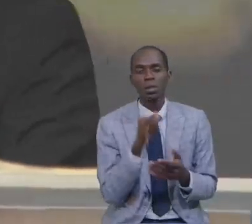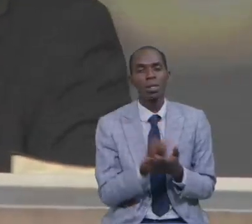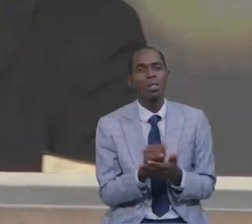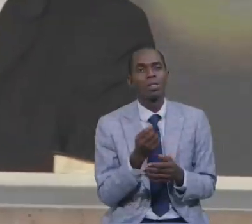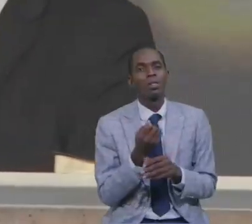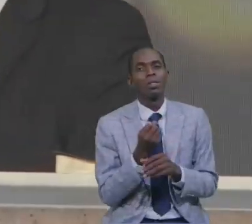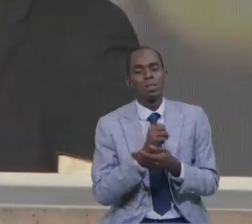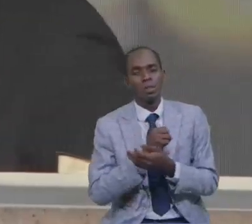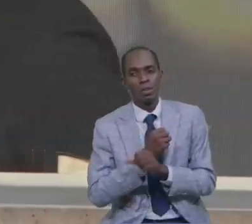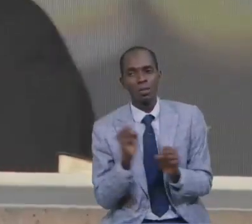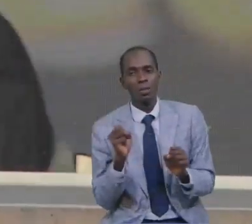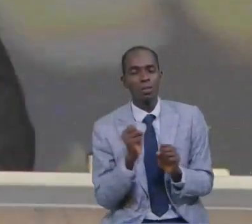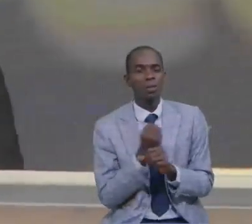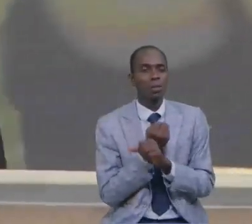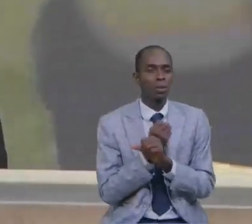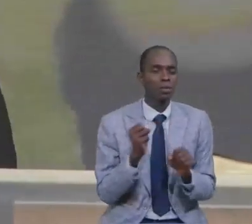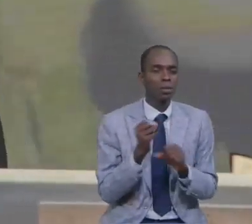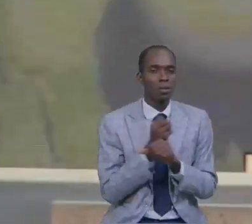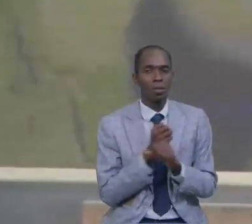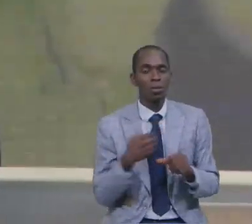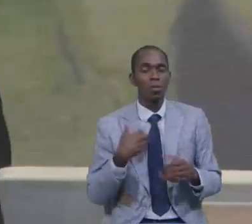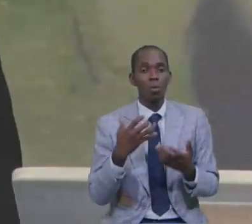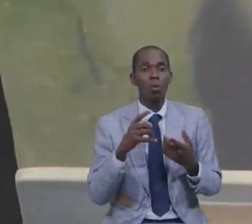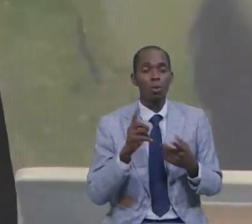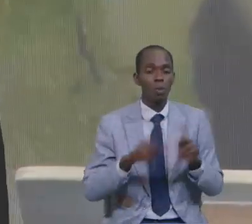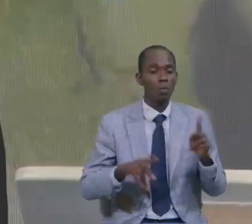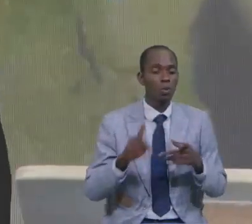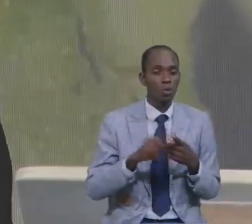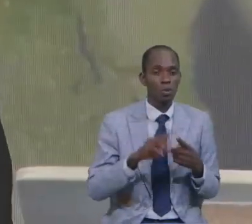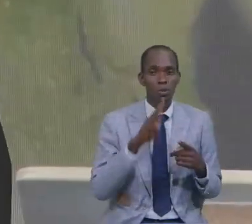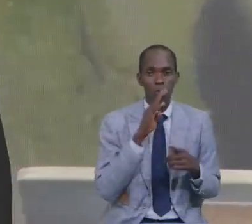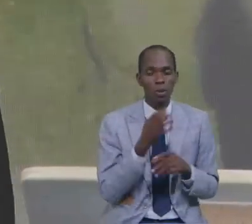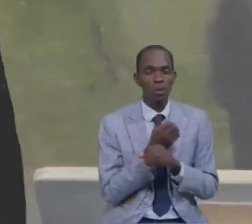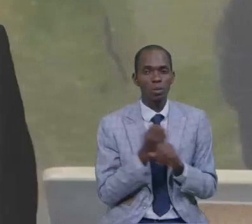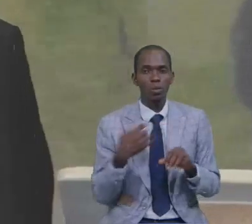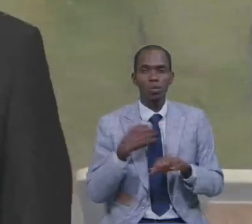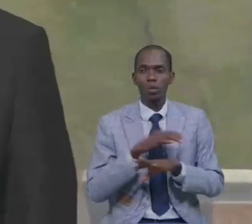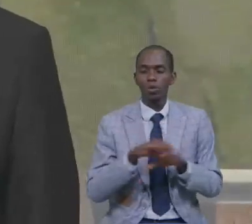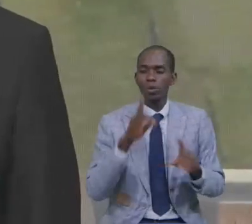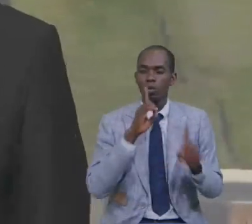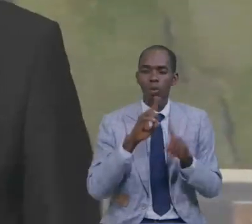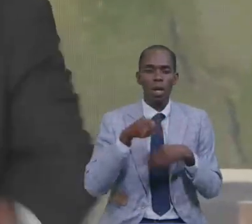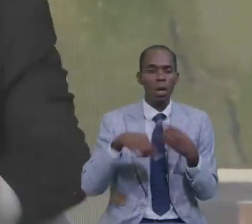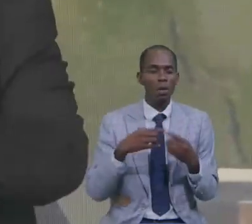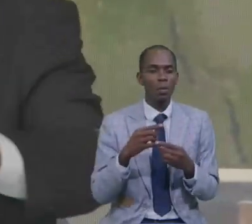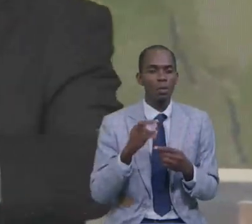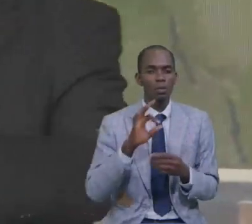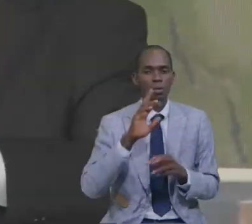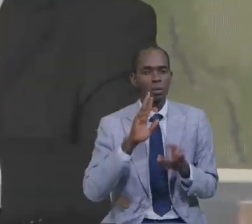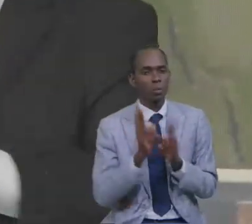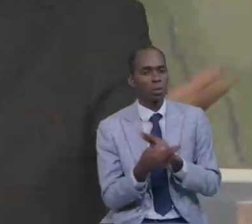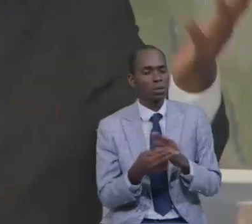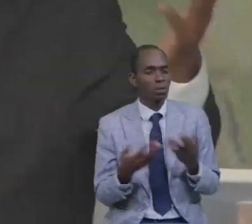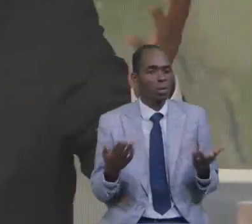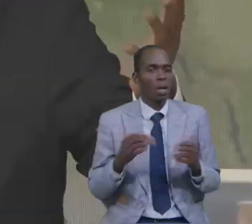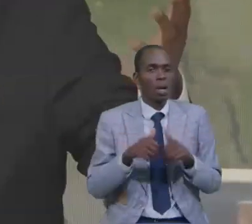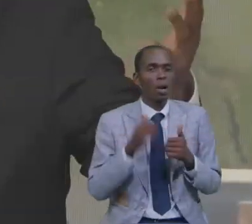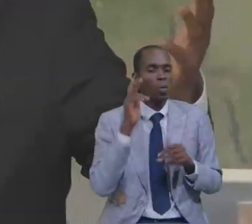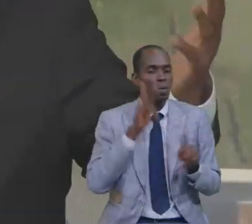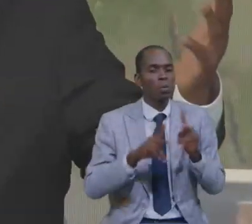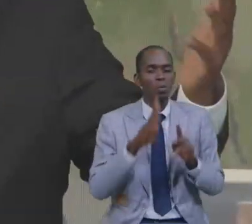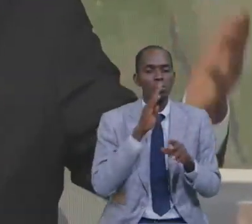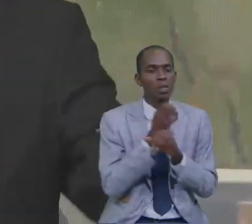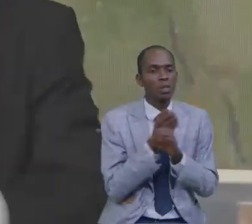without repentance? We look for healing, explosive miracle, and people, blind